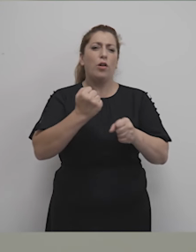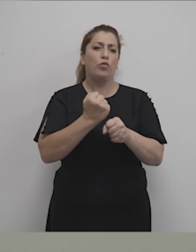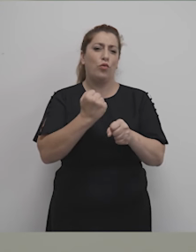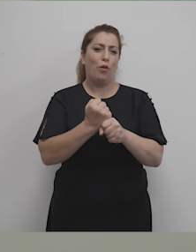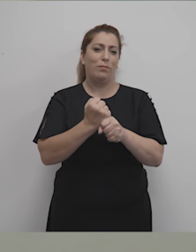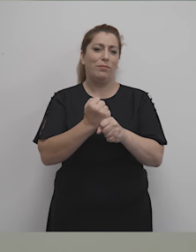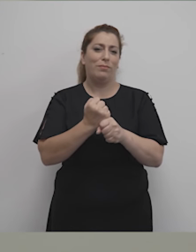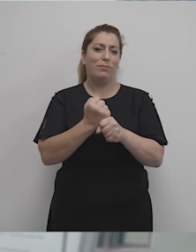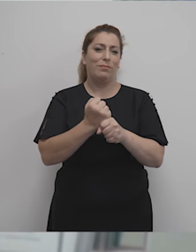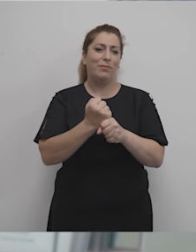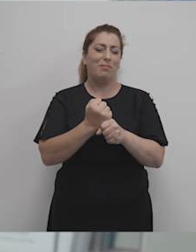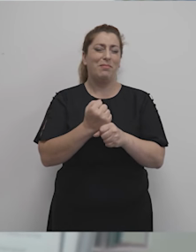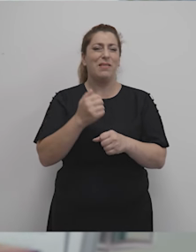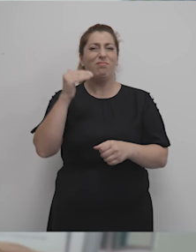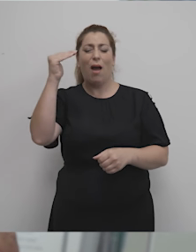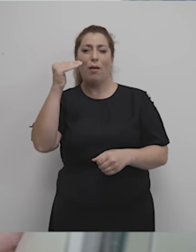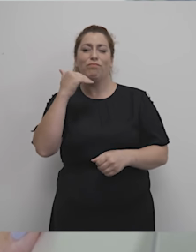l-pagu.